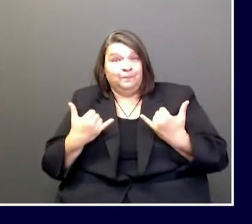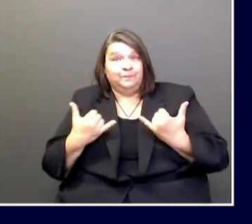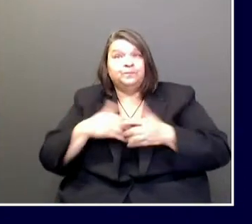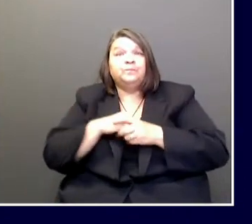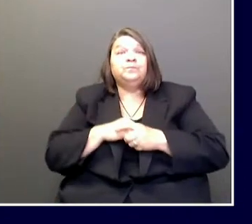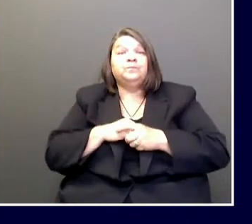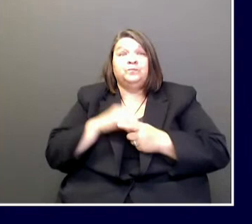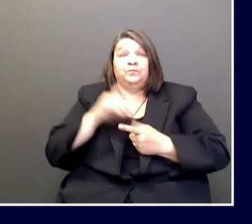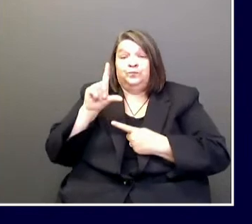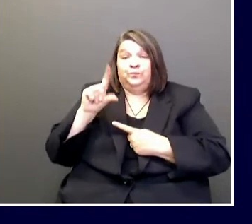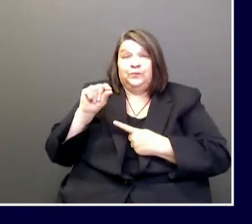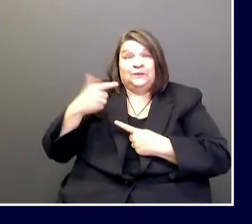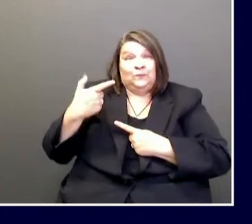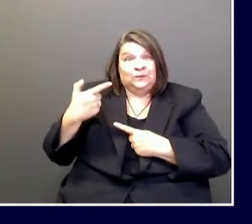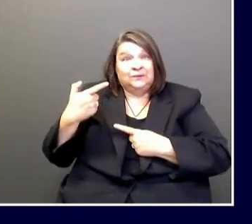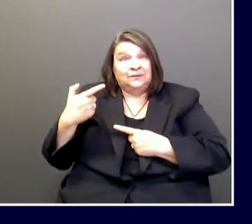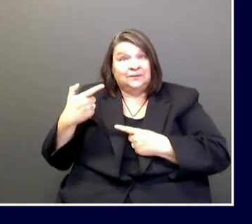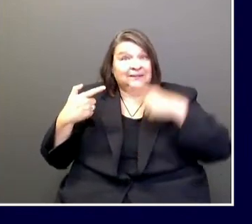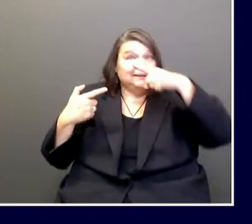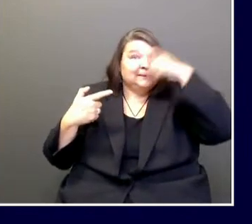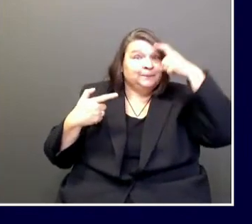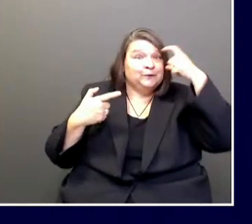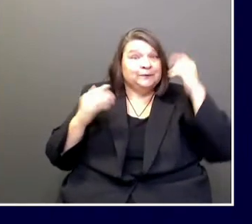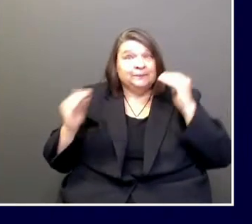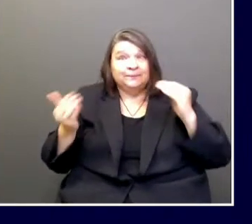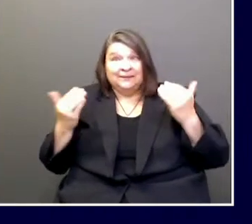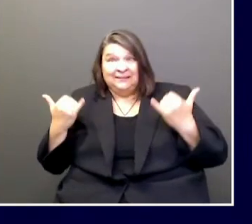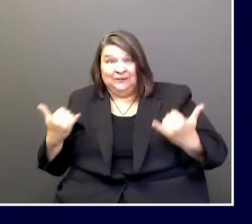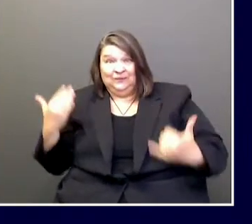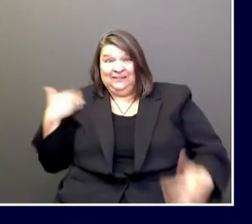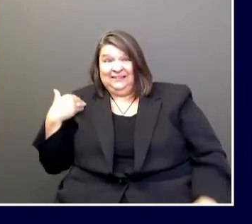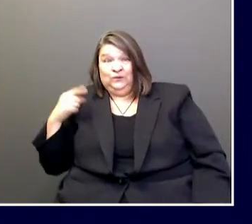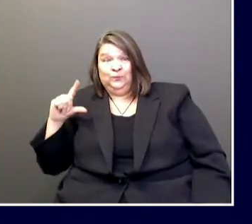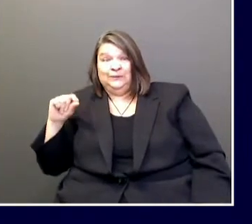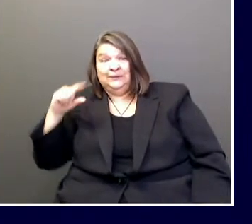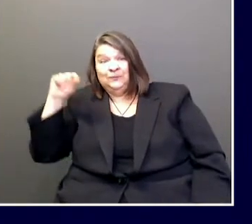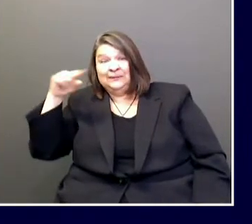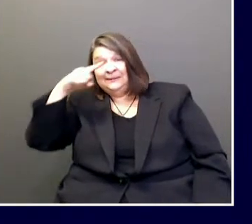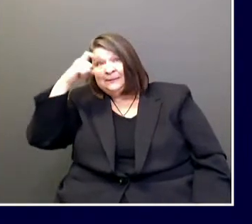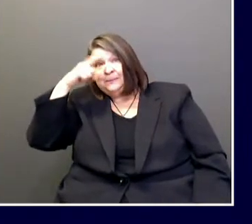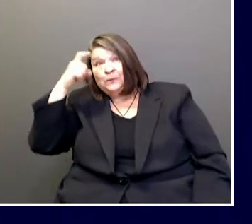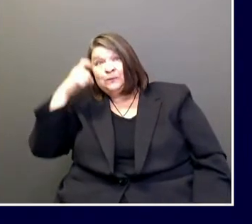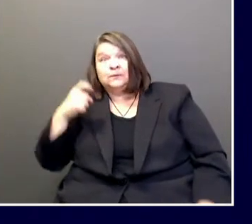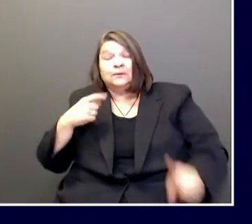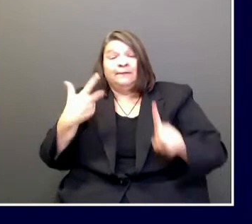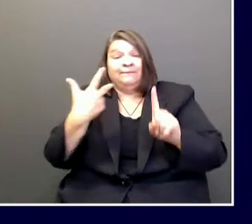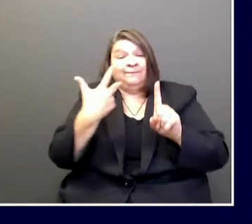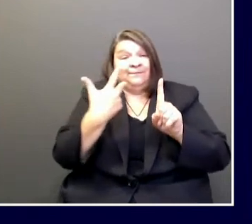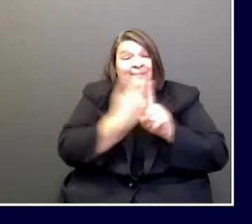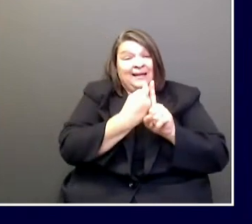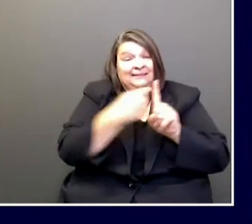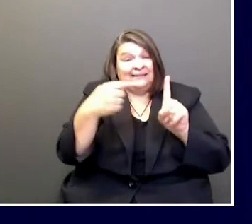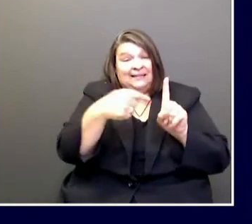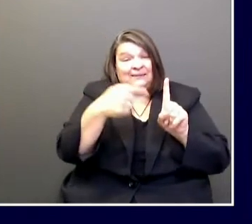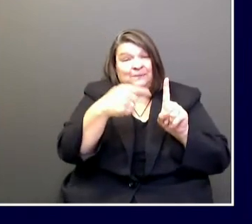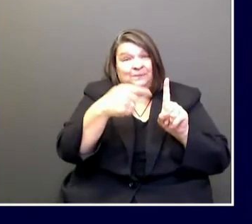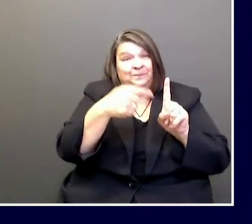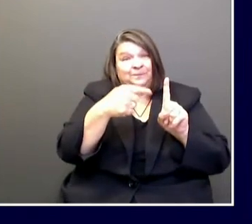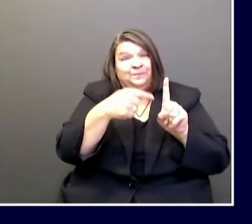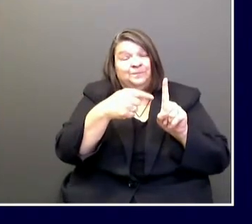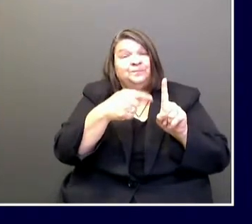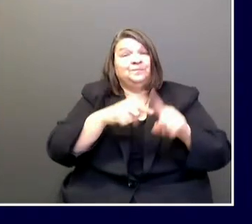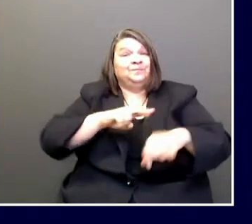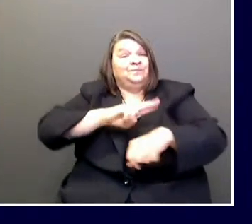before, the Commissioner noted this previously, is vaccination rates. Nationwide, county by county, vaccination